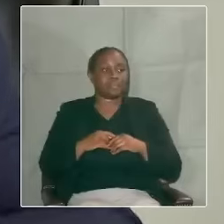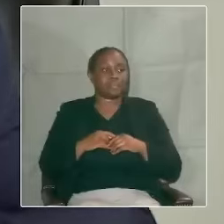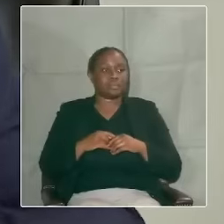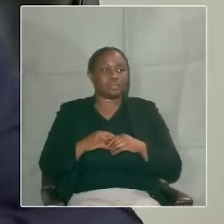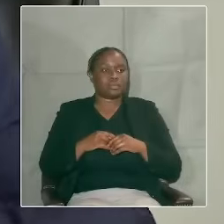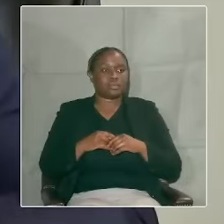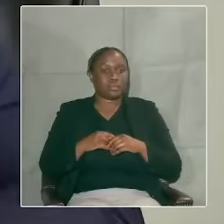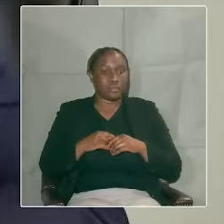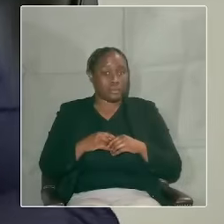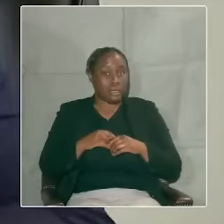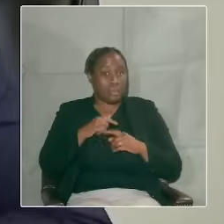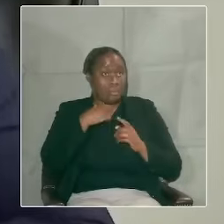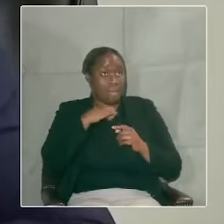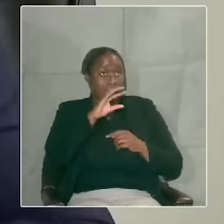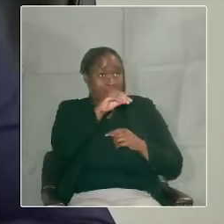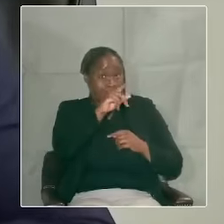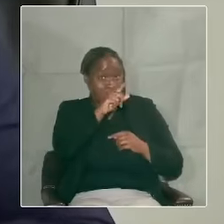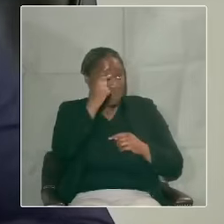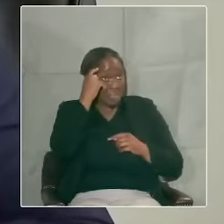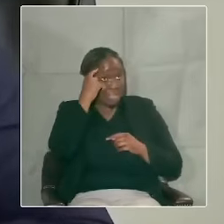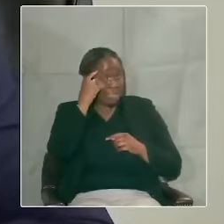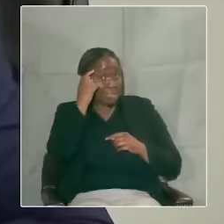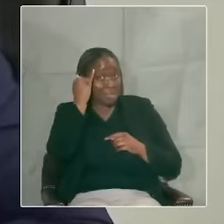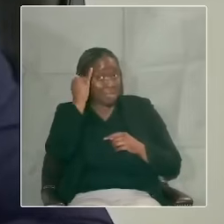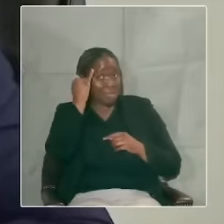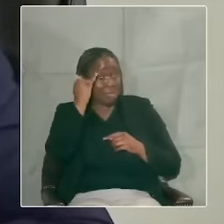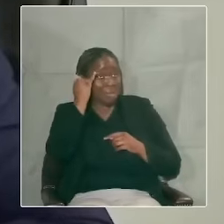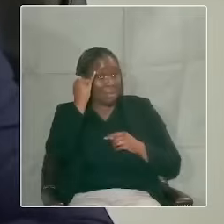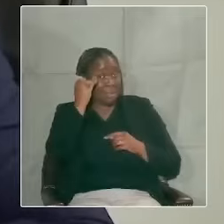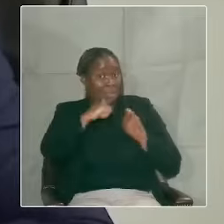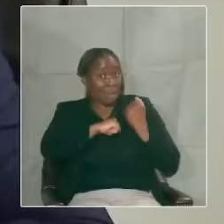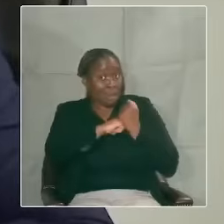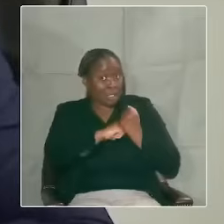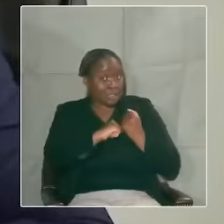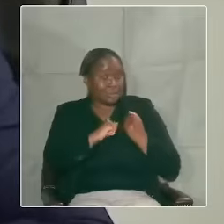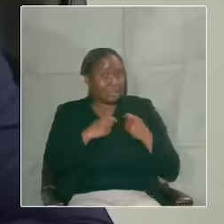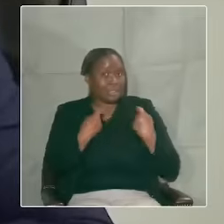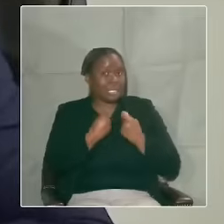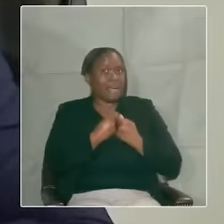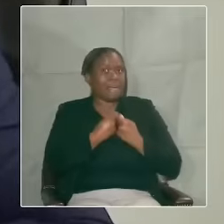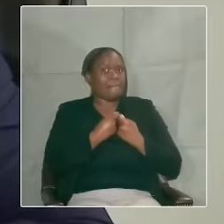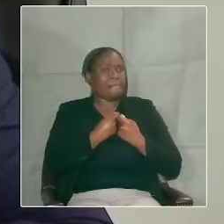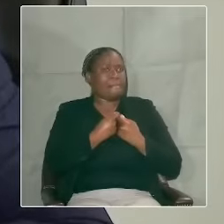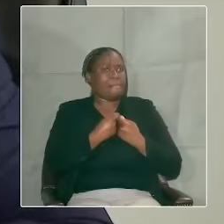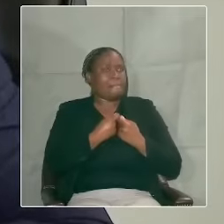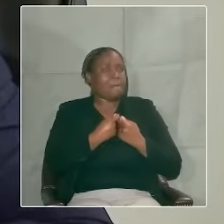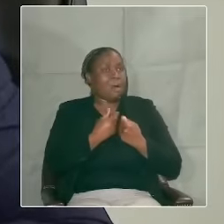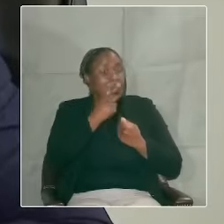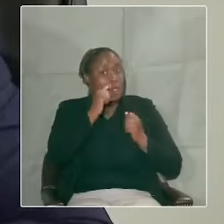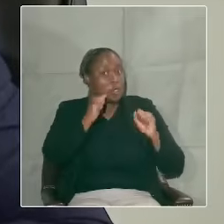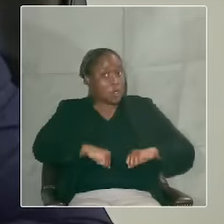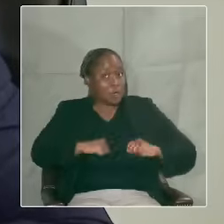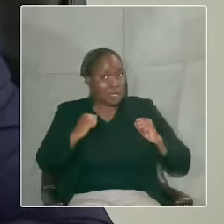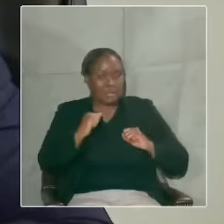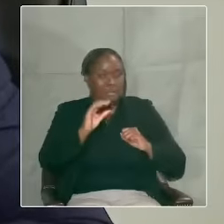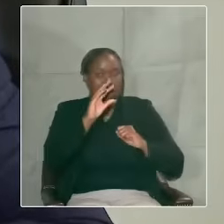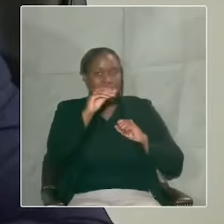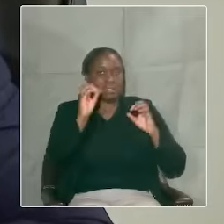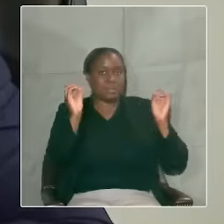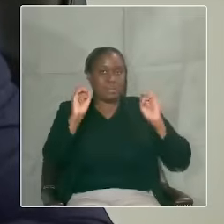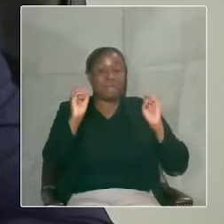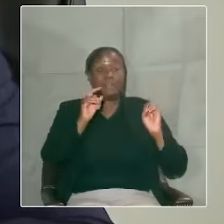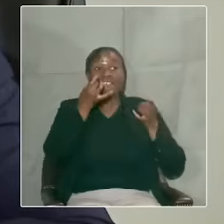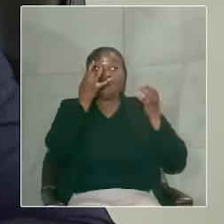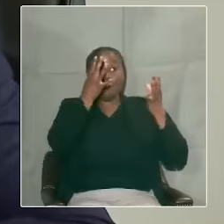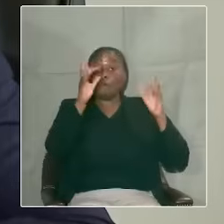President to say whether he agree or not, but I did tell him that this team is being dissolved, reason